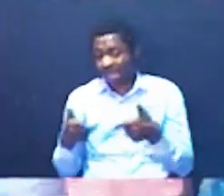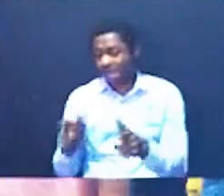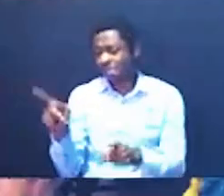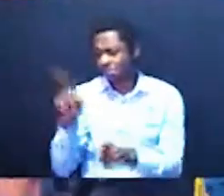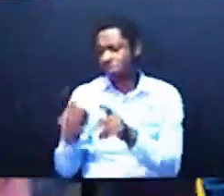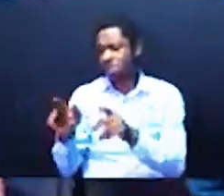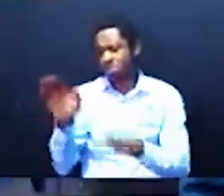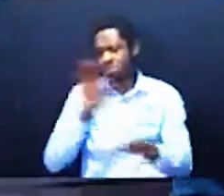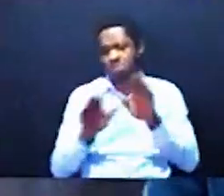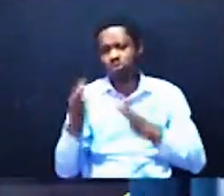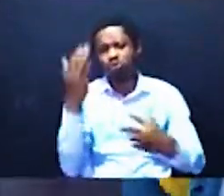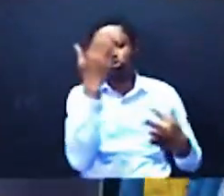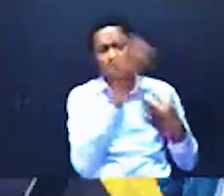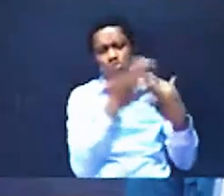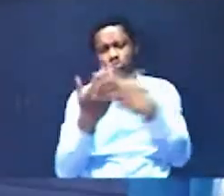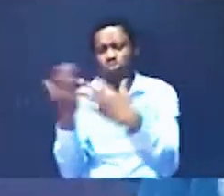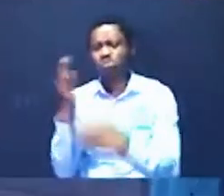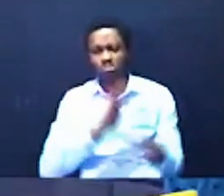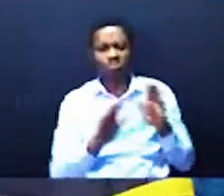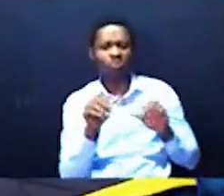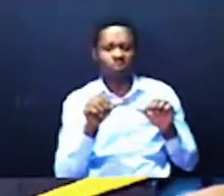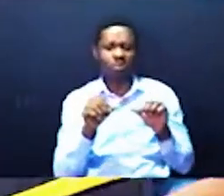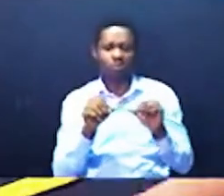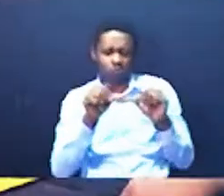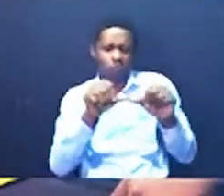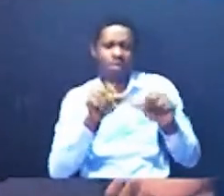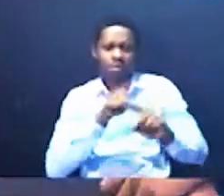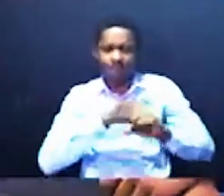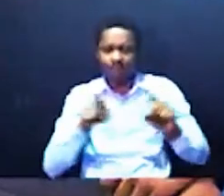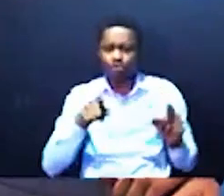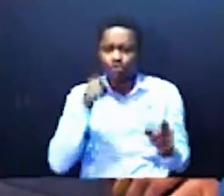for us, you must stand on the foundation.